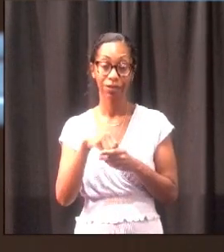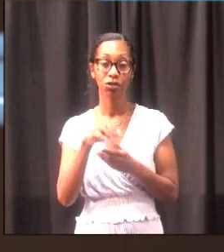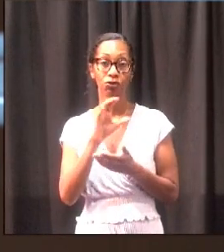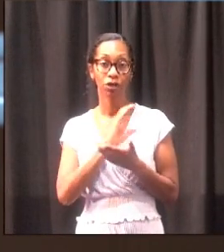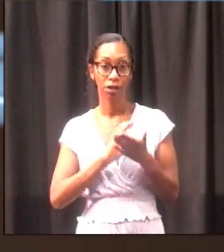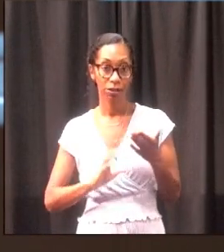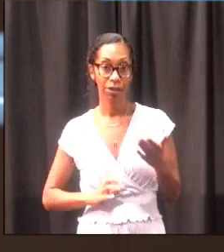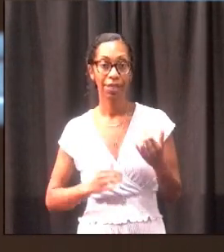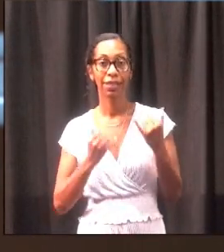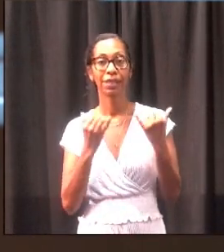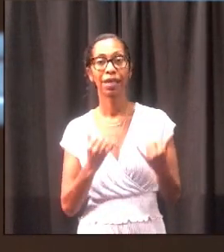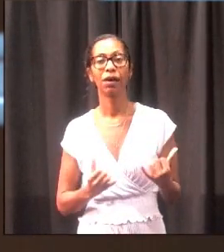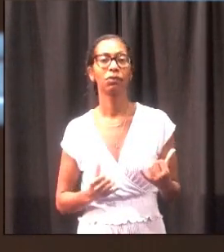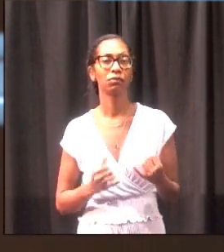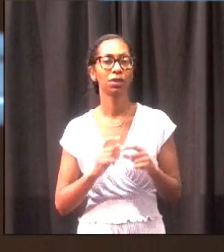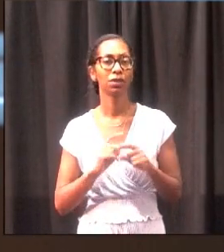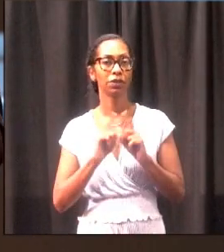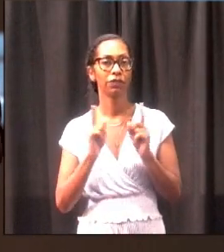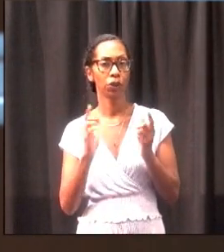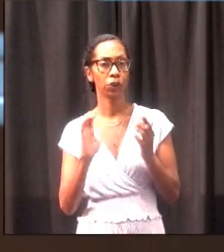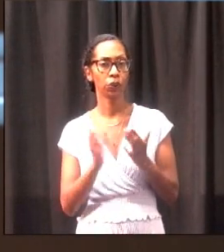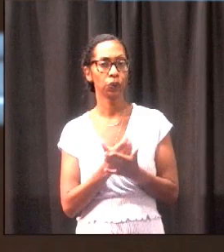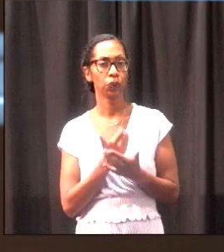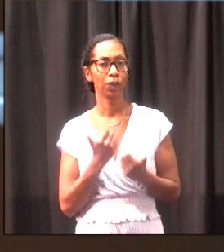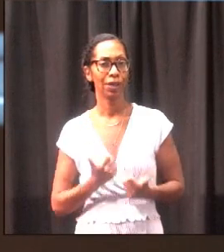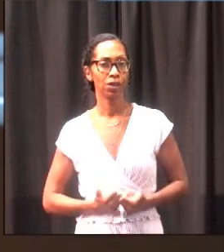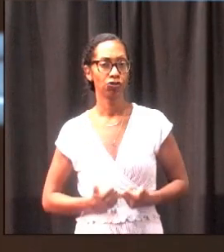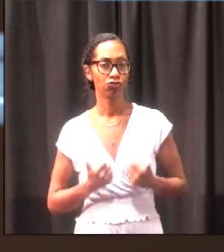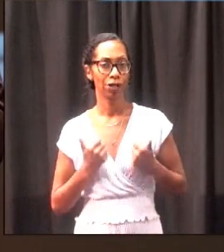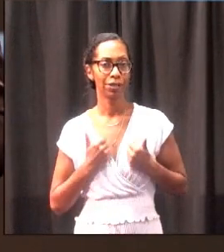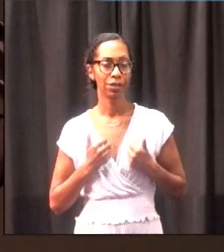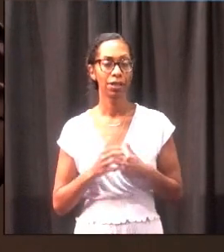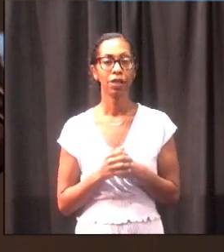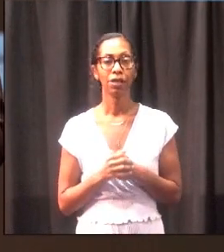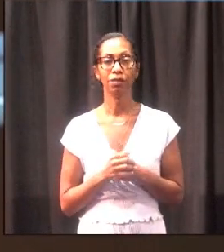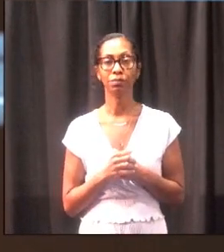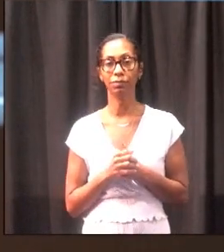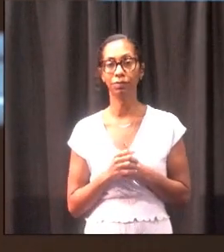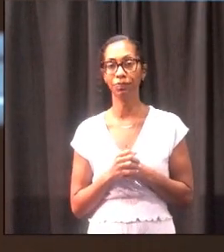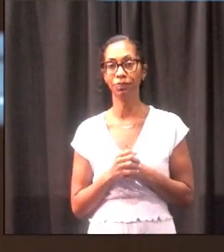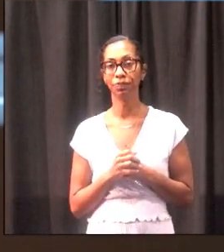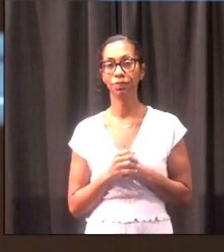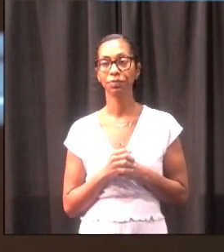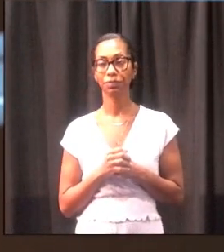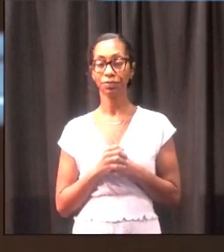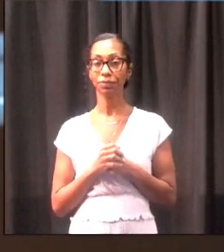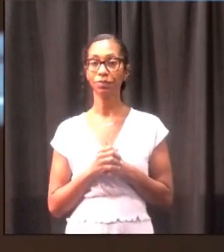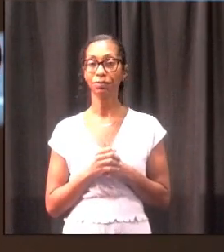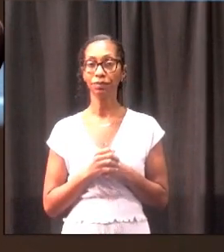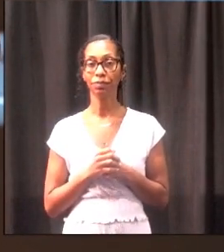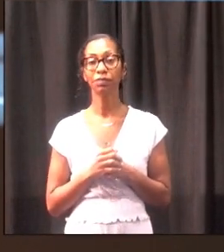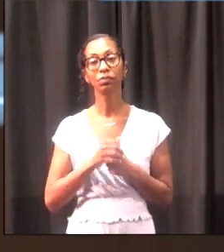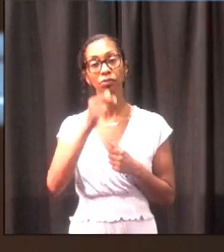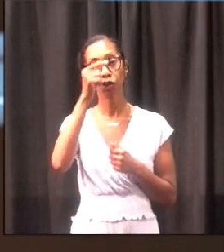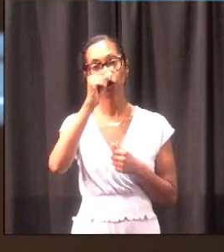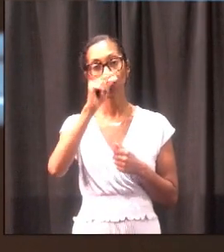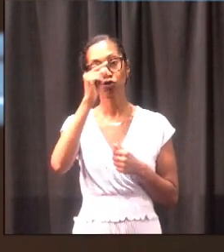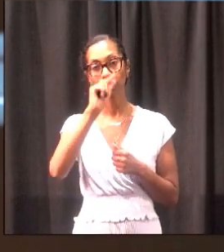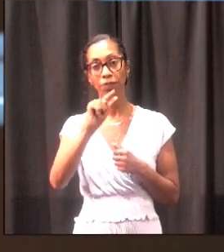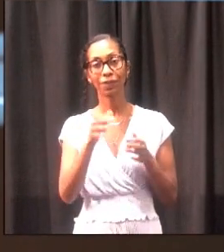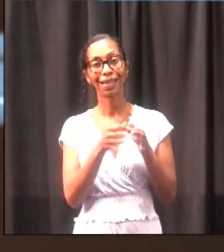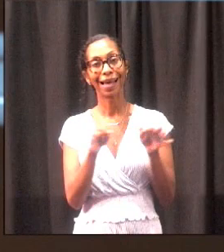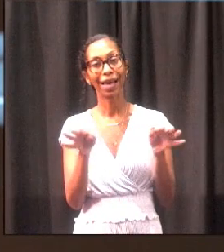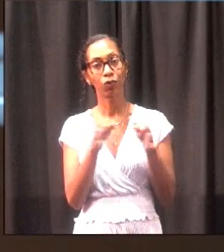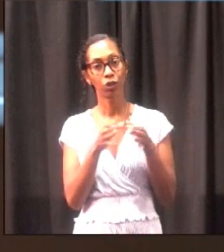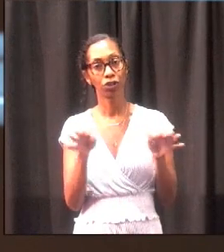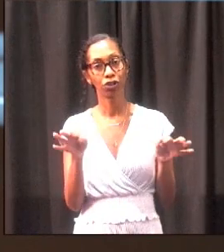you have a new address. The word here that Paul is showing us in the Greek language when he speaks to the church,